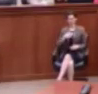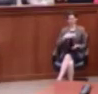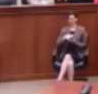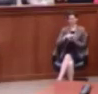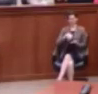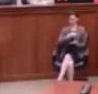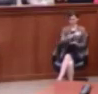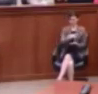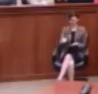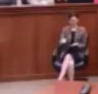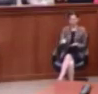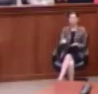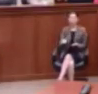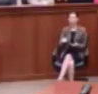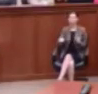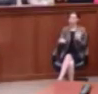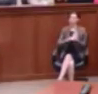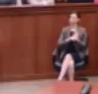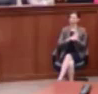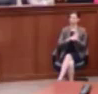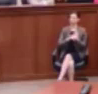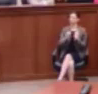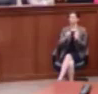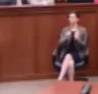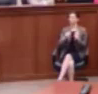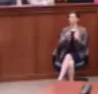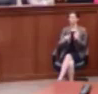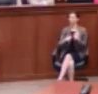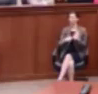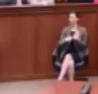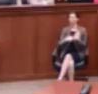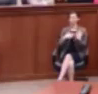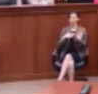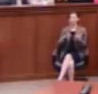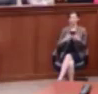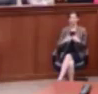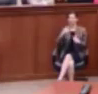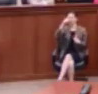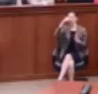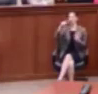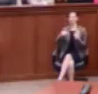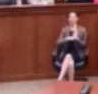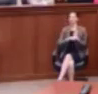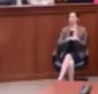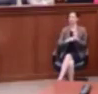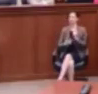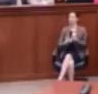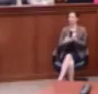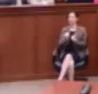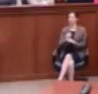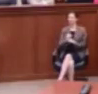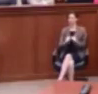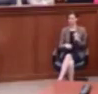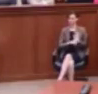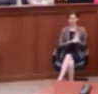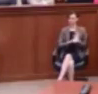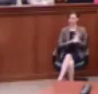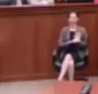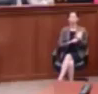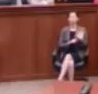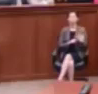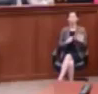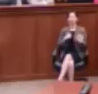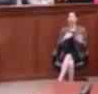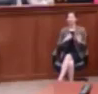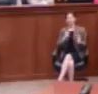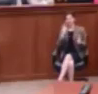students, it's the stigma that I'm trying to overcome within my community. And so one of the things that I would like to see is if there's a way